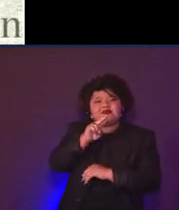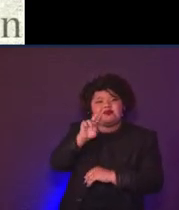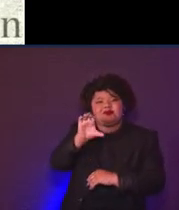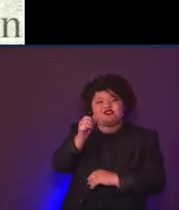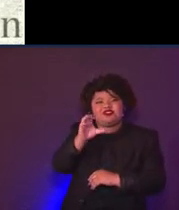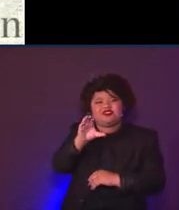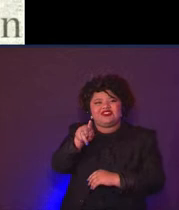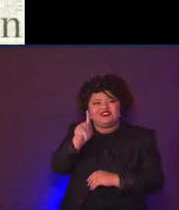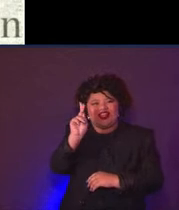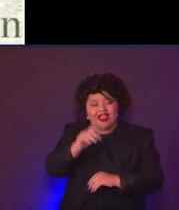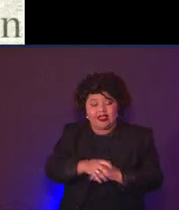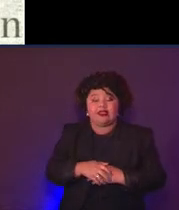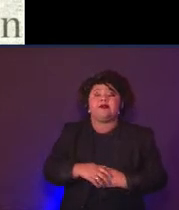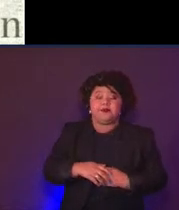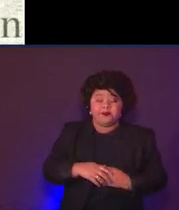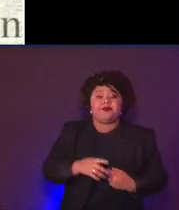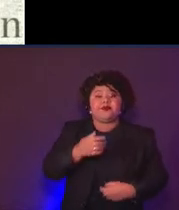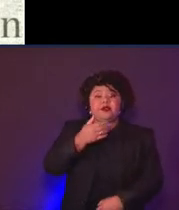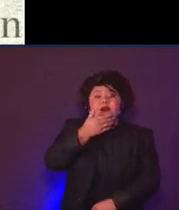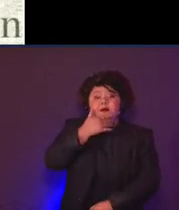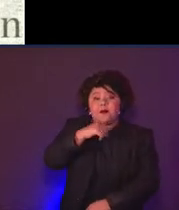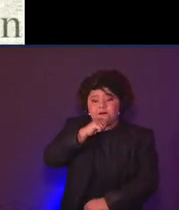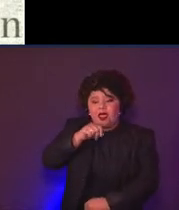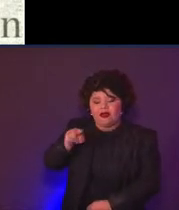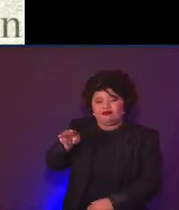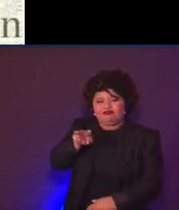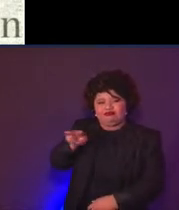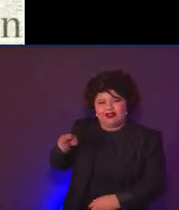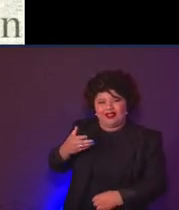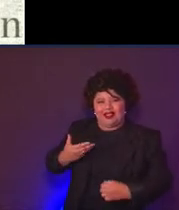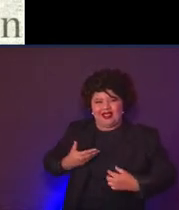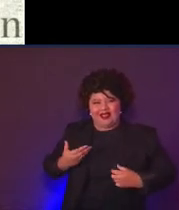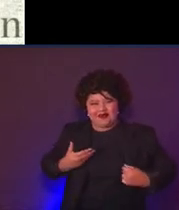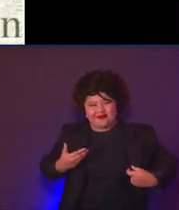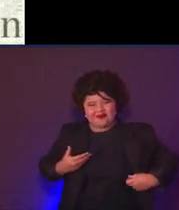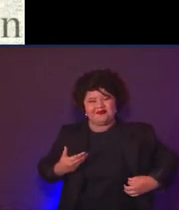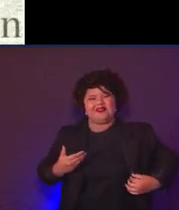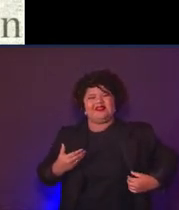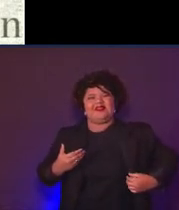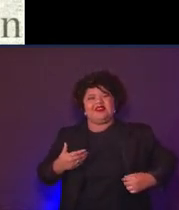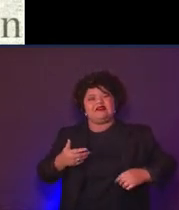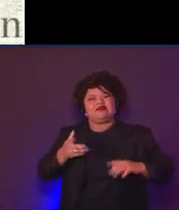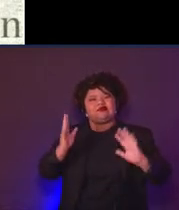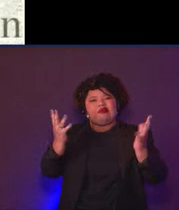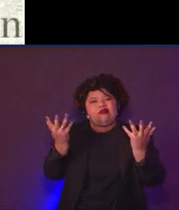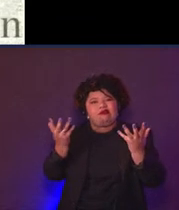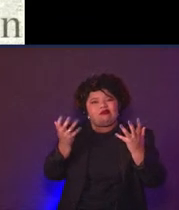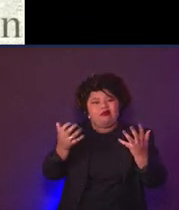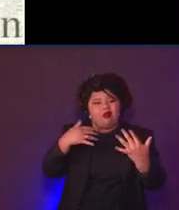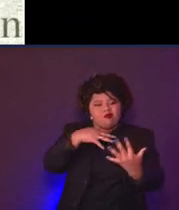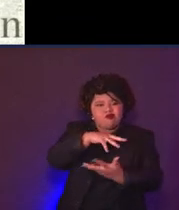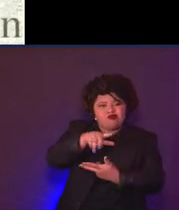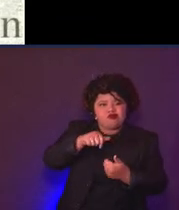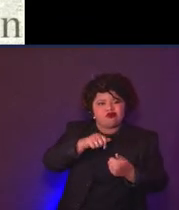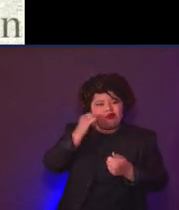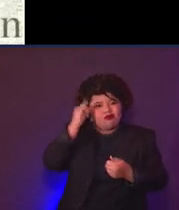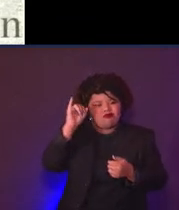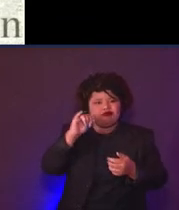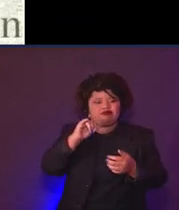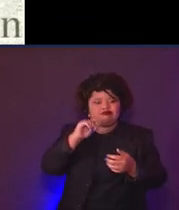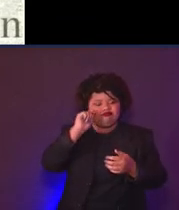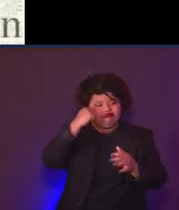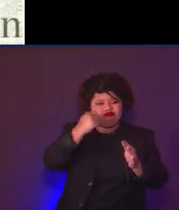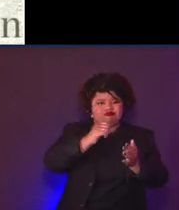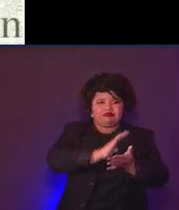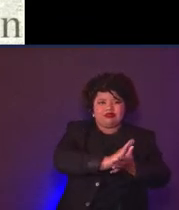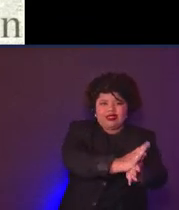and my dad and Chuck would spend a lot of time trying to convince him that it was not a good idea to resort to violence during the